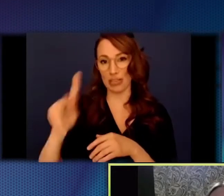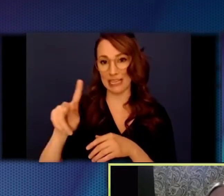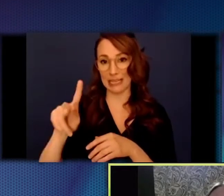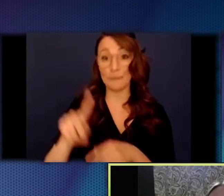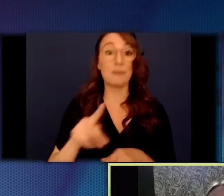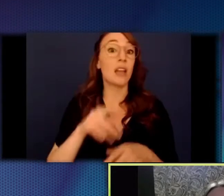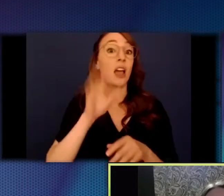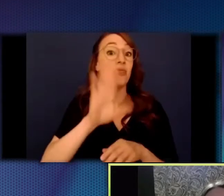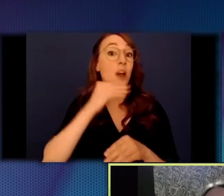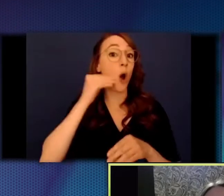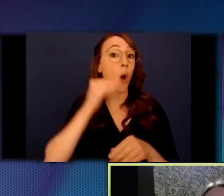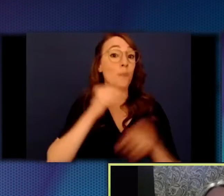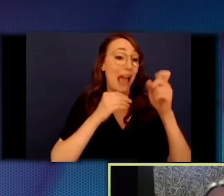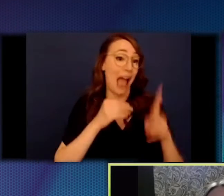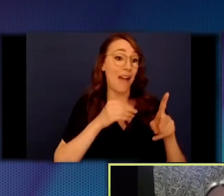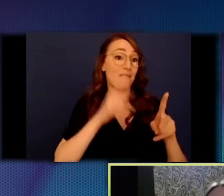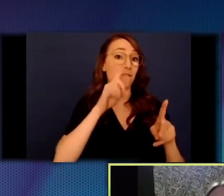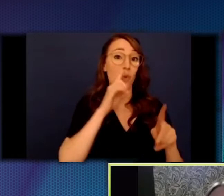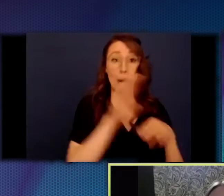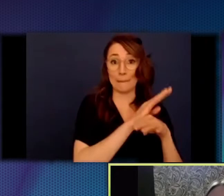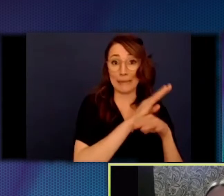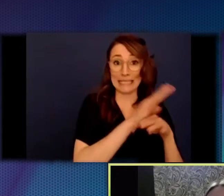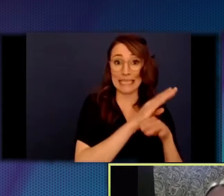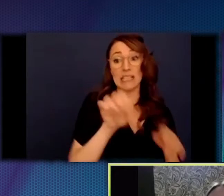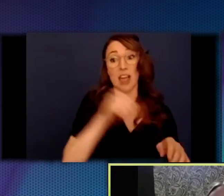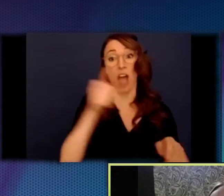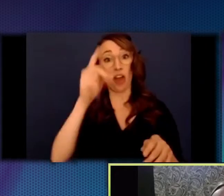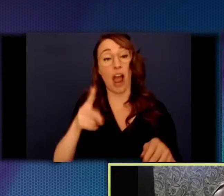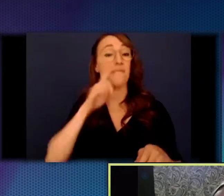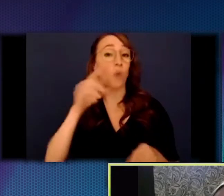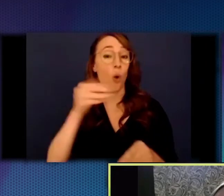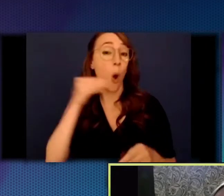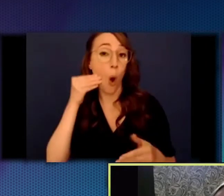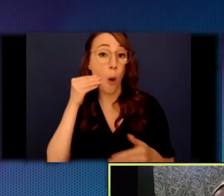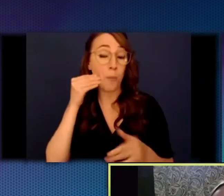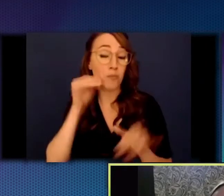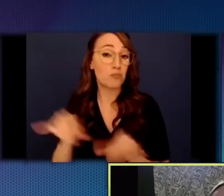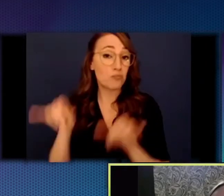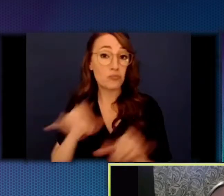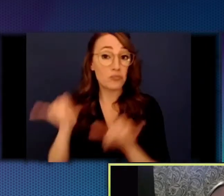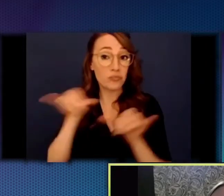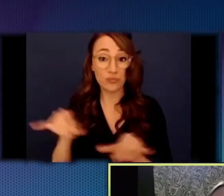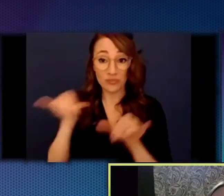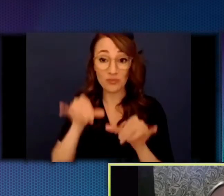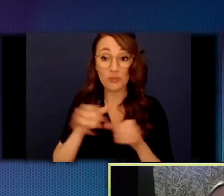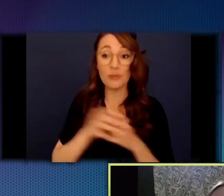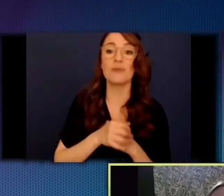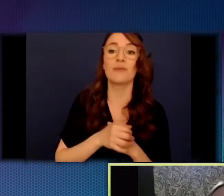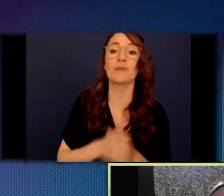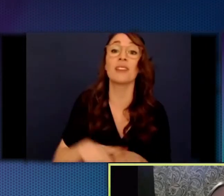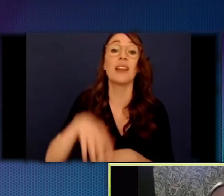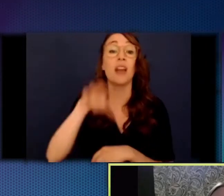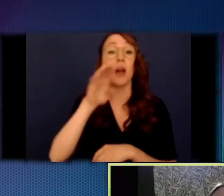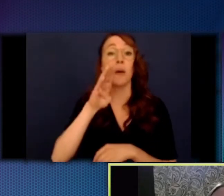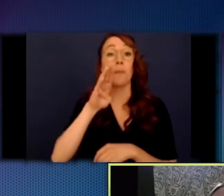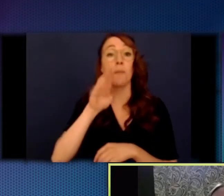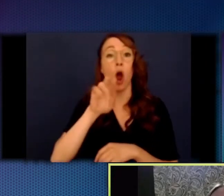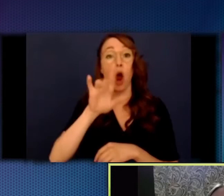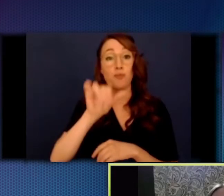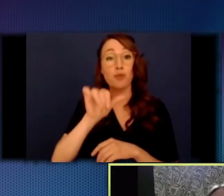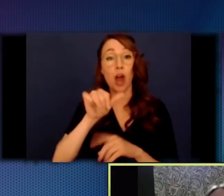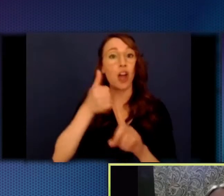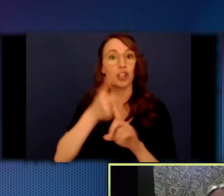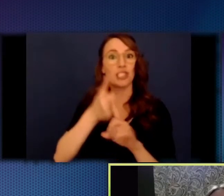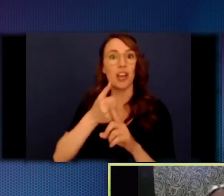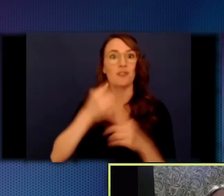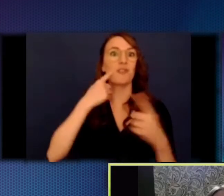glove business, and the other half was their home. Years later came that immortal stanza in John Greenleaf Whittier's poem, "Shoot if you must